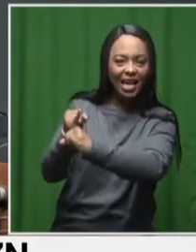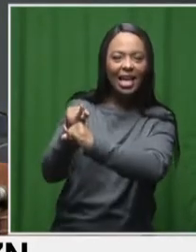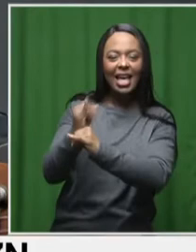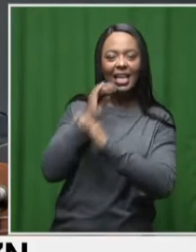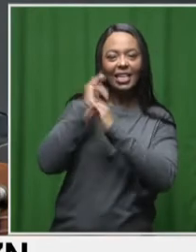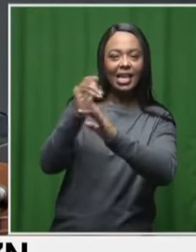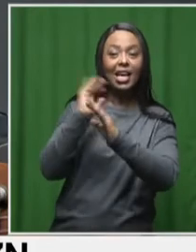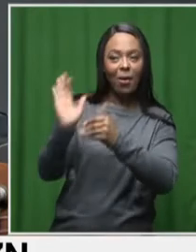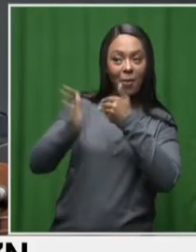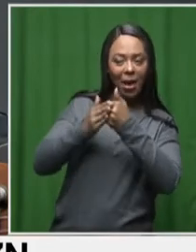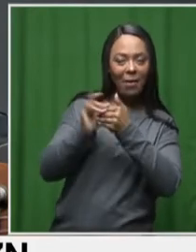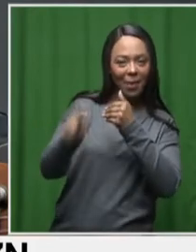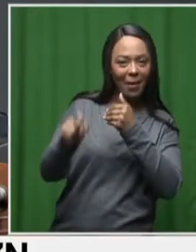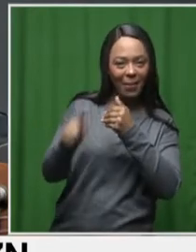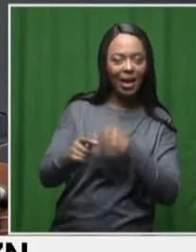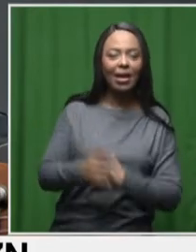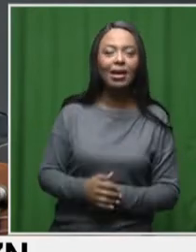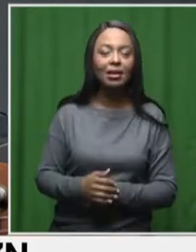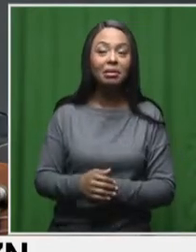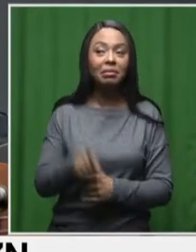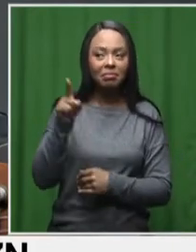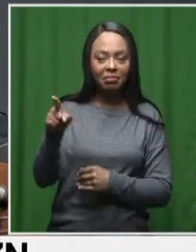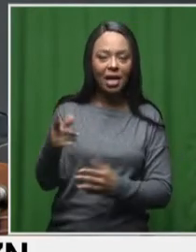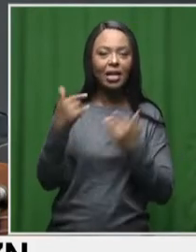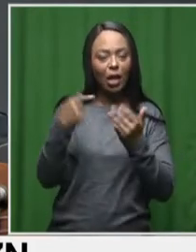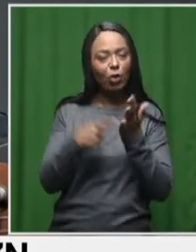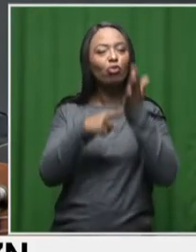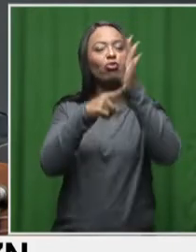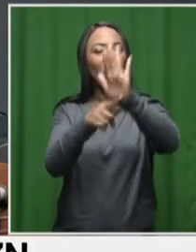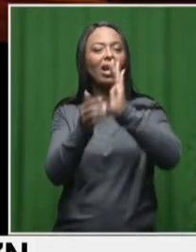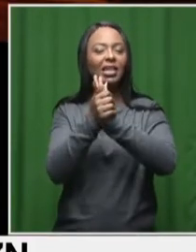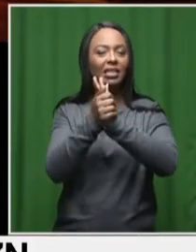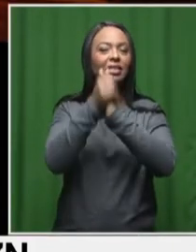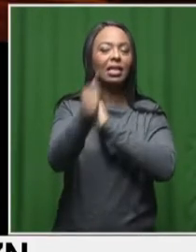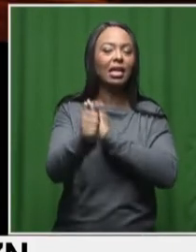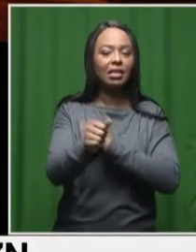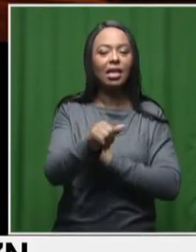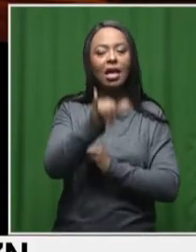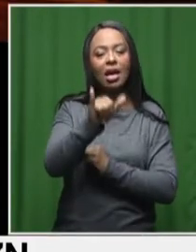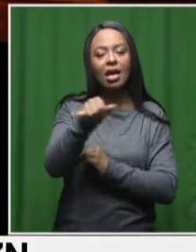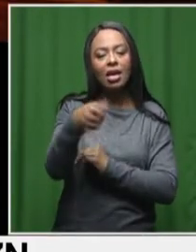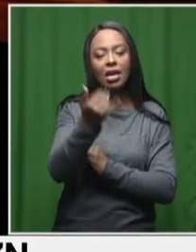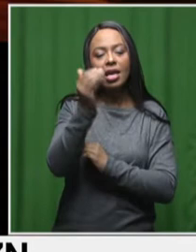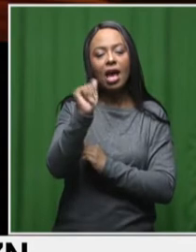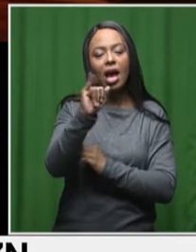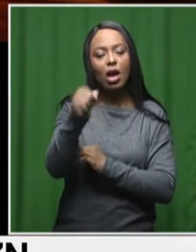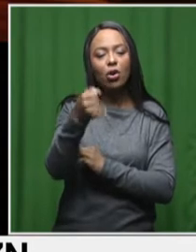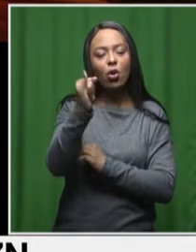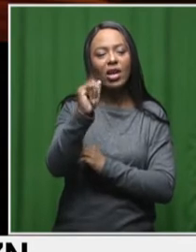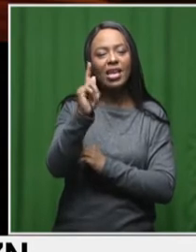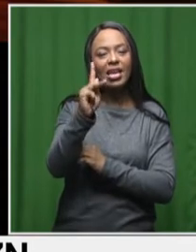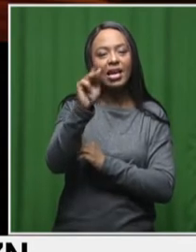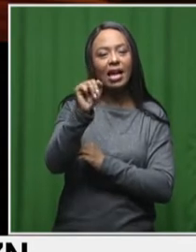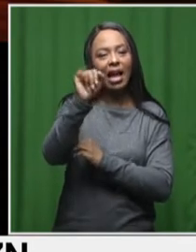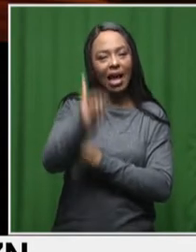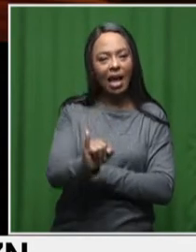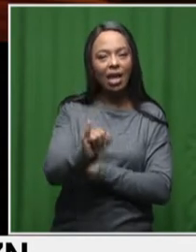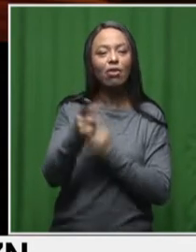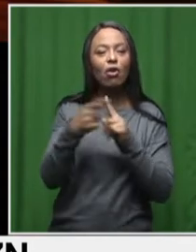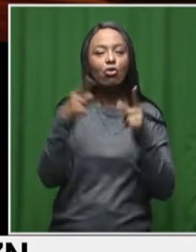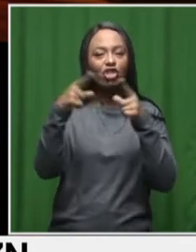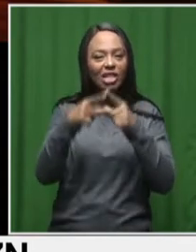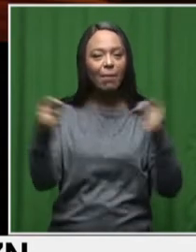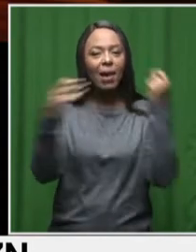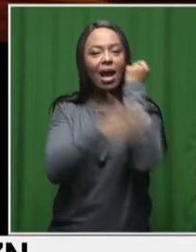where that one is going to be portraying the skills of Yayoi Ikawa from Japan and Nduduzo Makatini